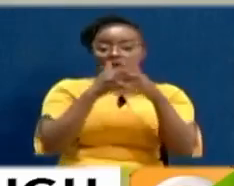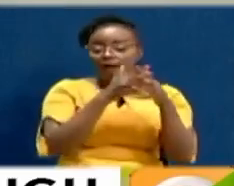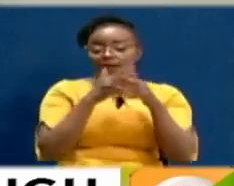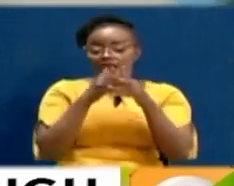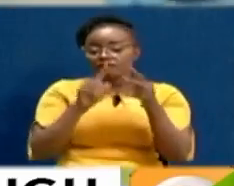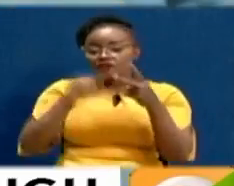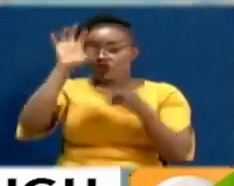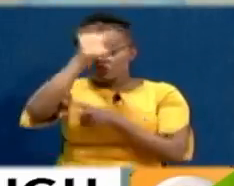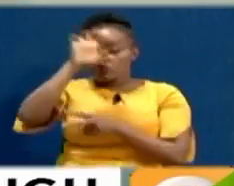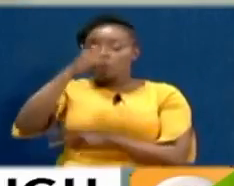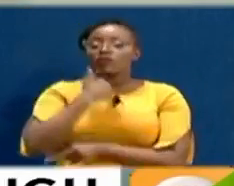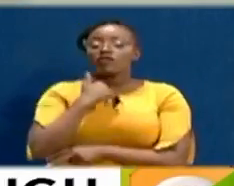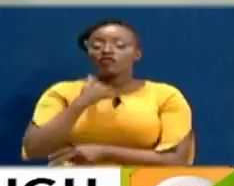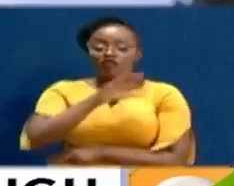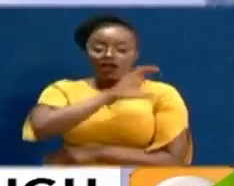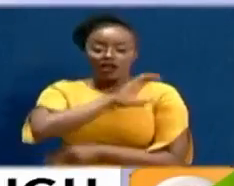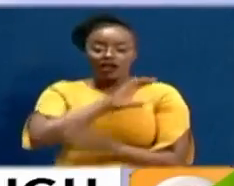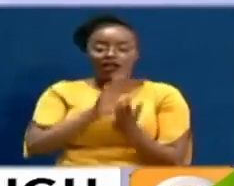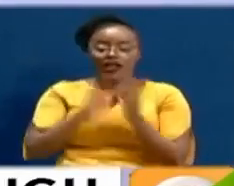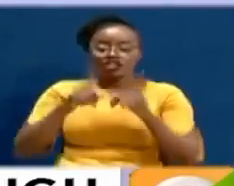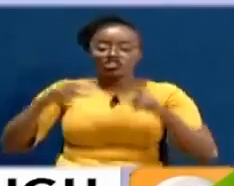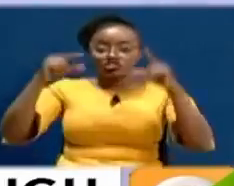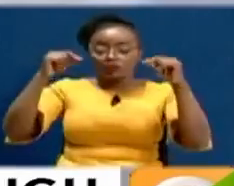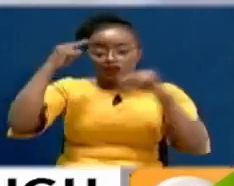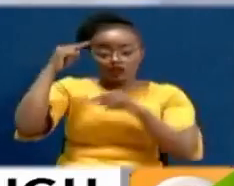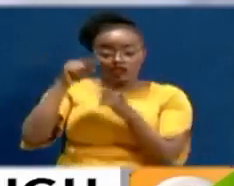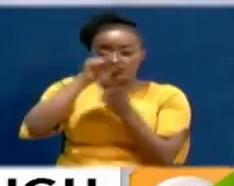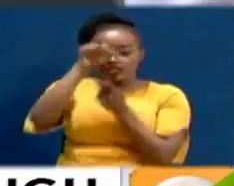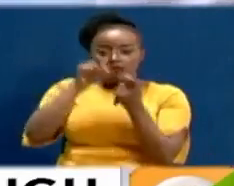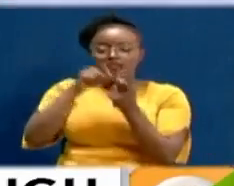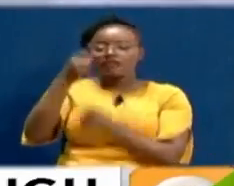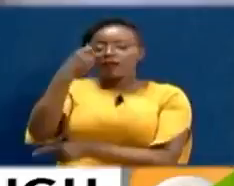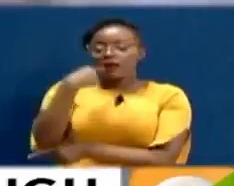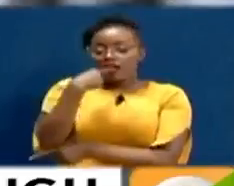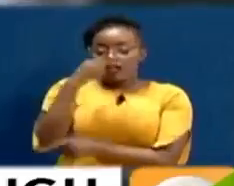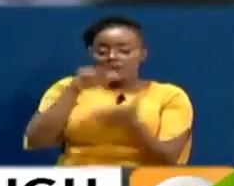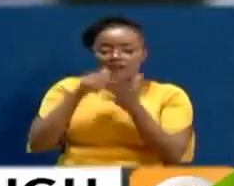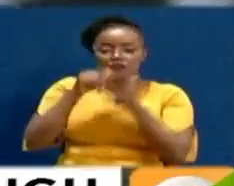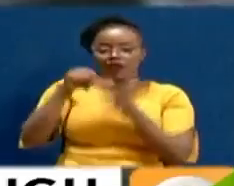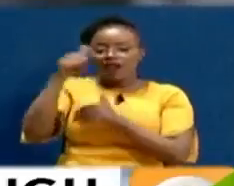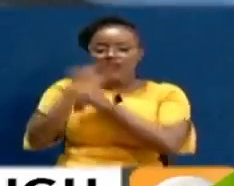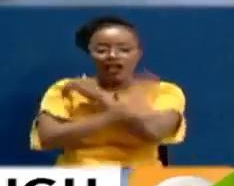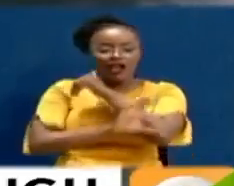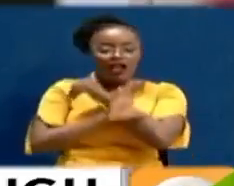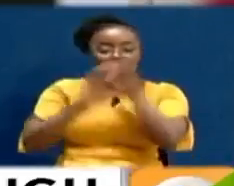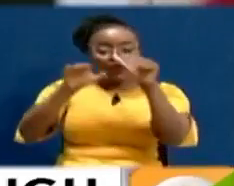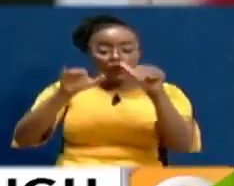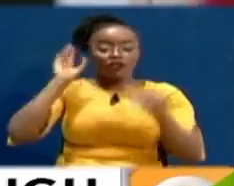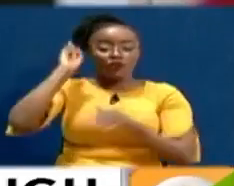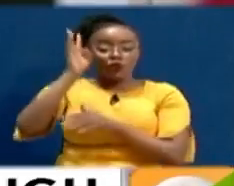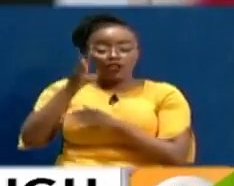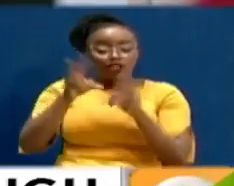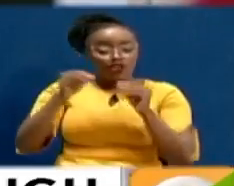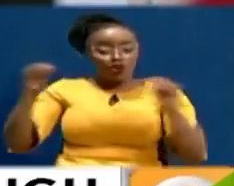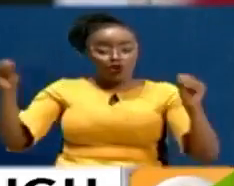States, European Union, Canada, and Japan for this specific vaccine, which means other countries may have to wait a